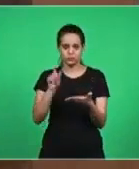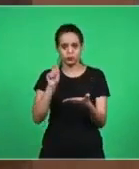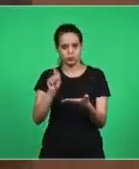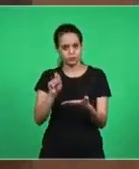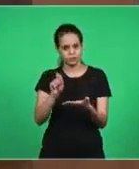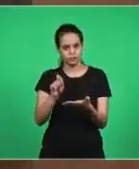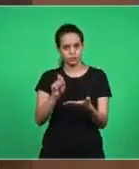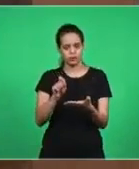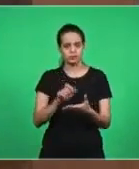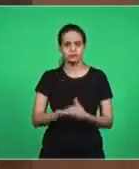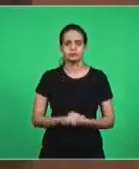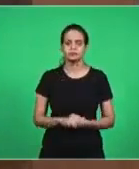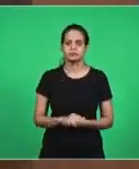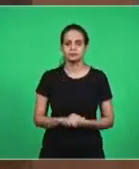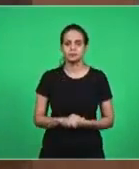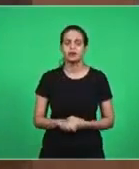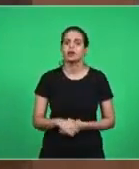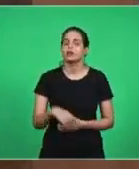It was,